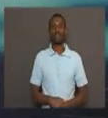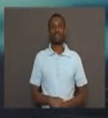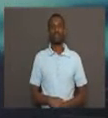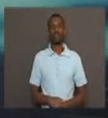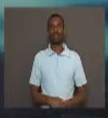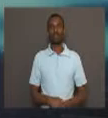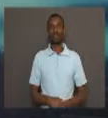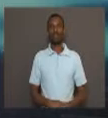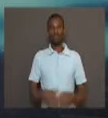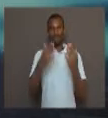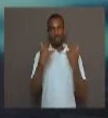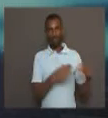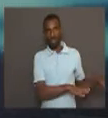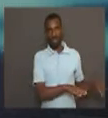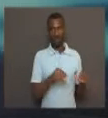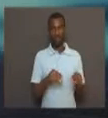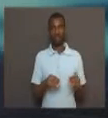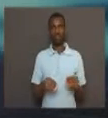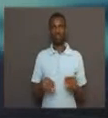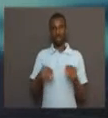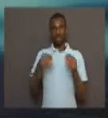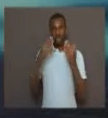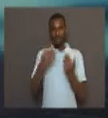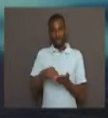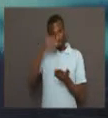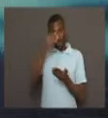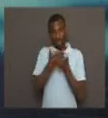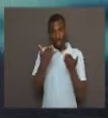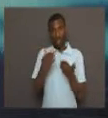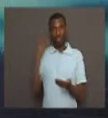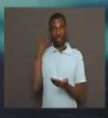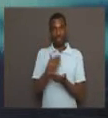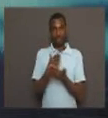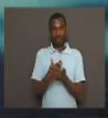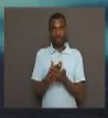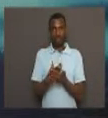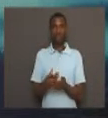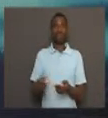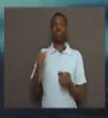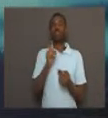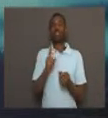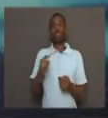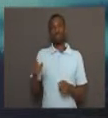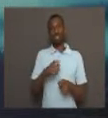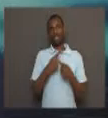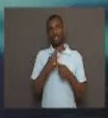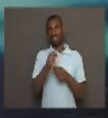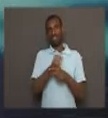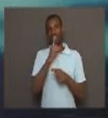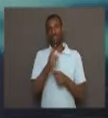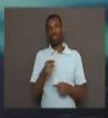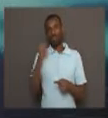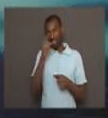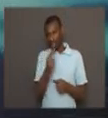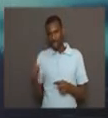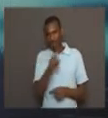Students, let us review the lesson with an activity. For each question,